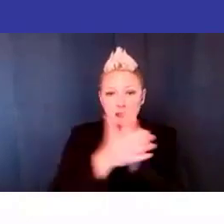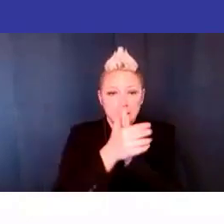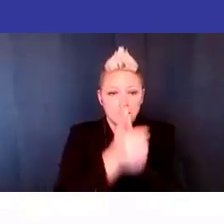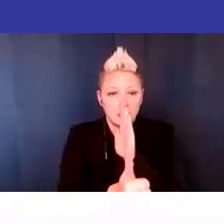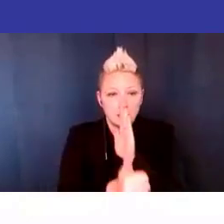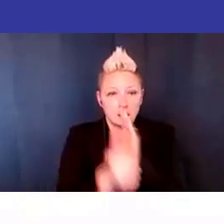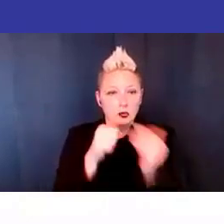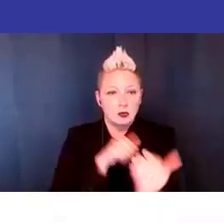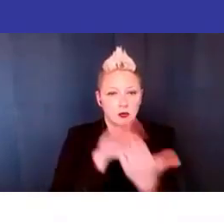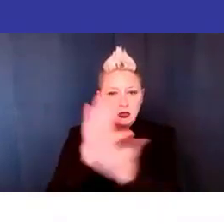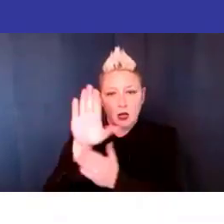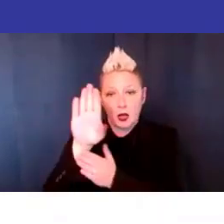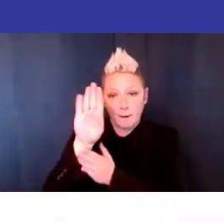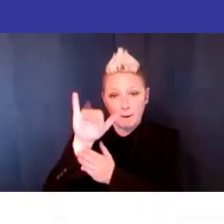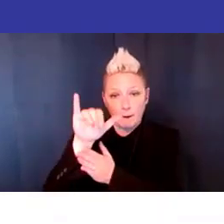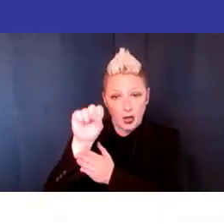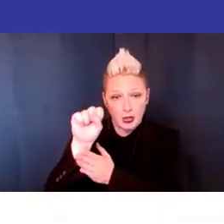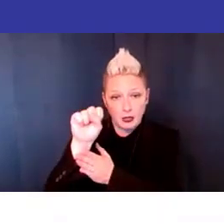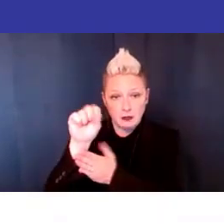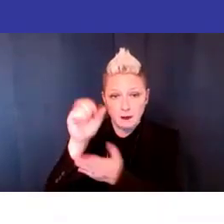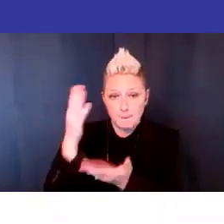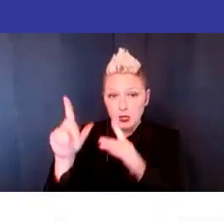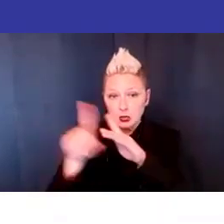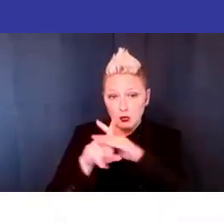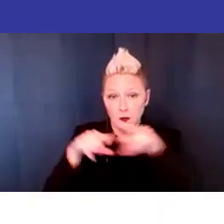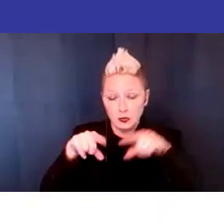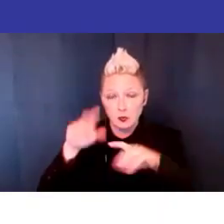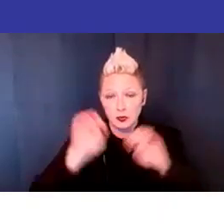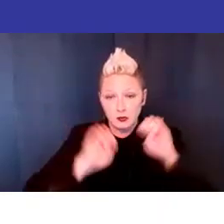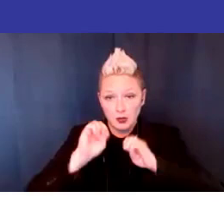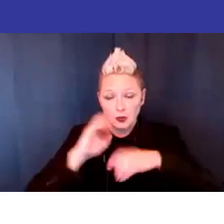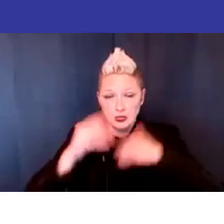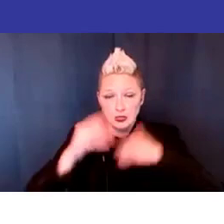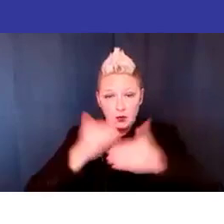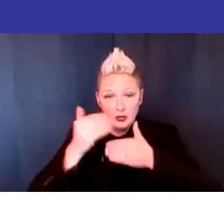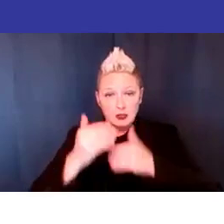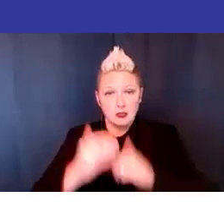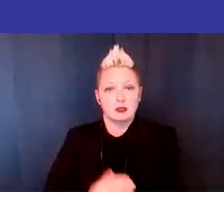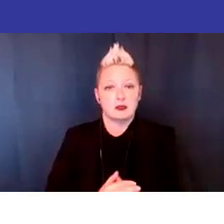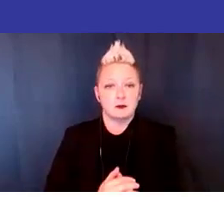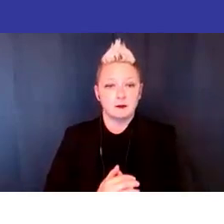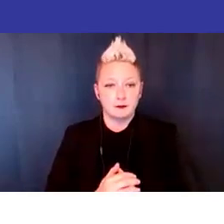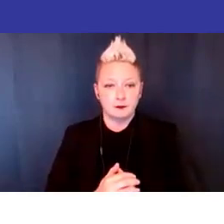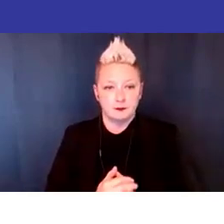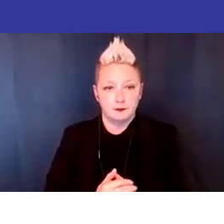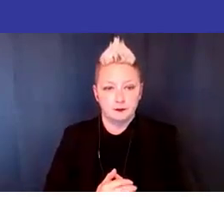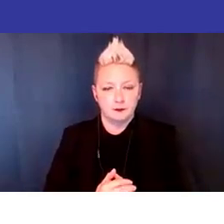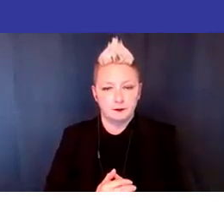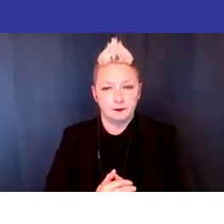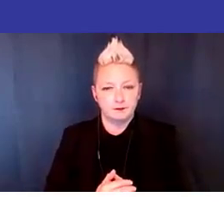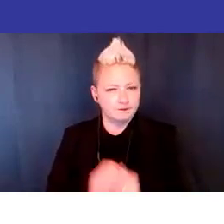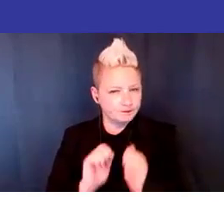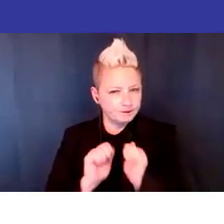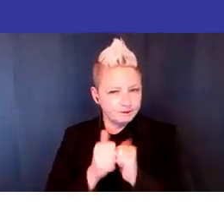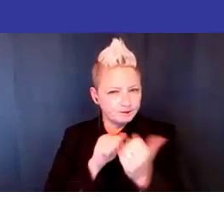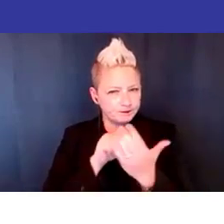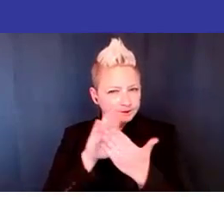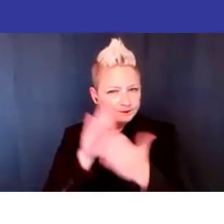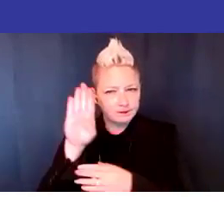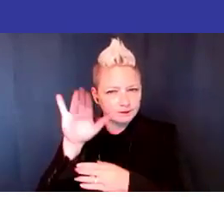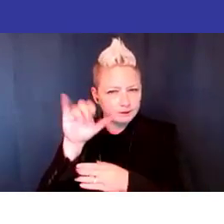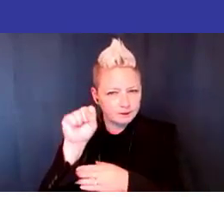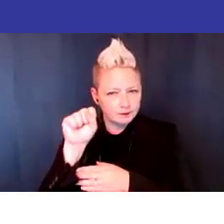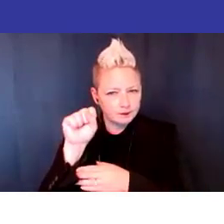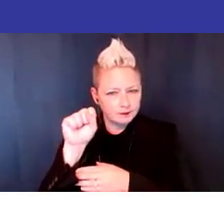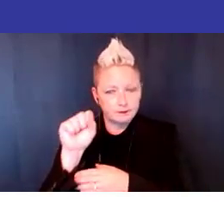address bias that may show up during the evaluation process. One way to address bias and ensure